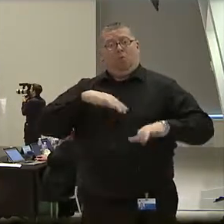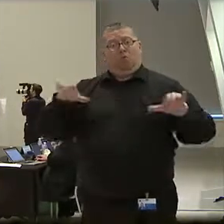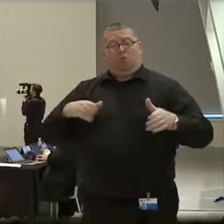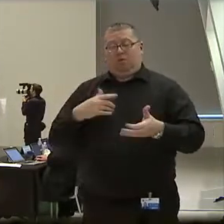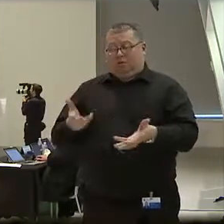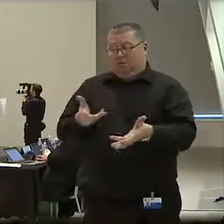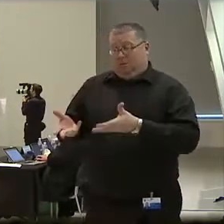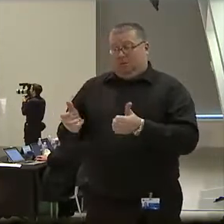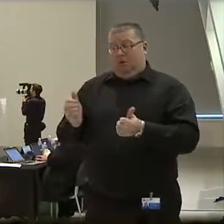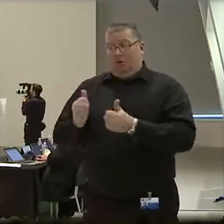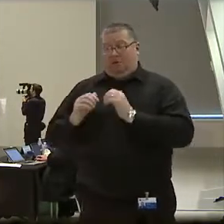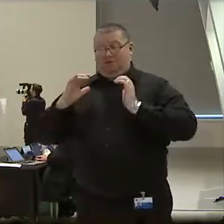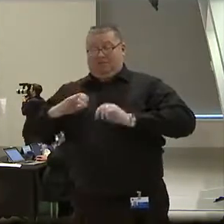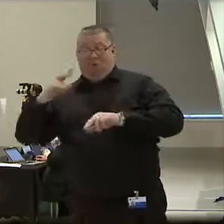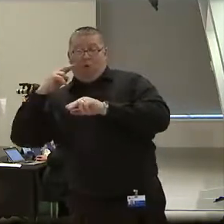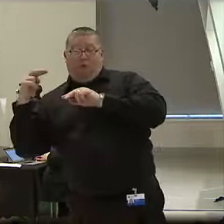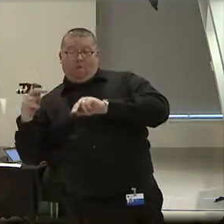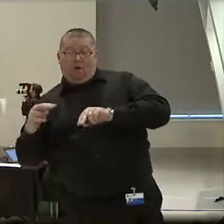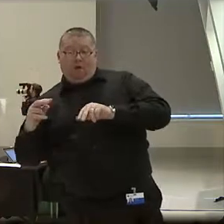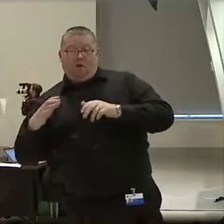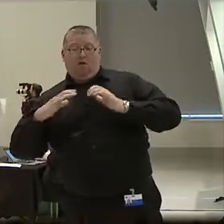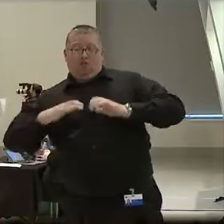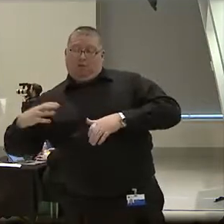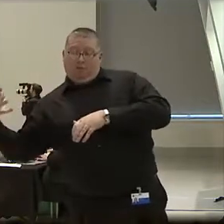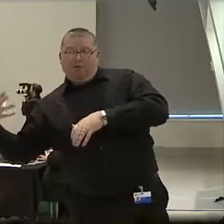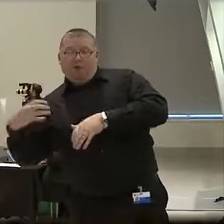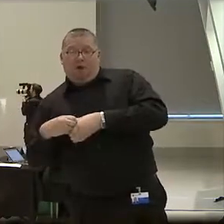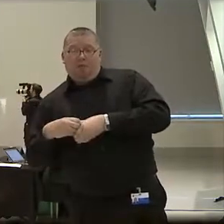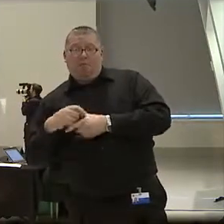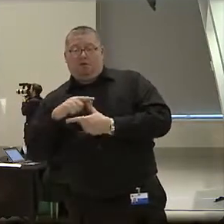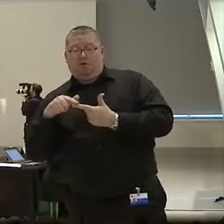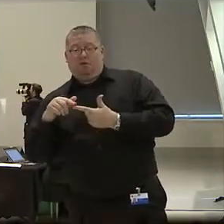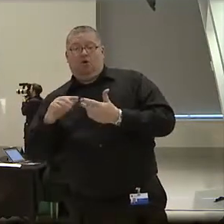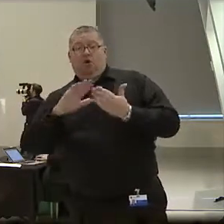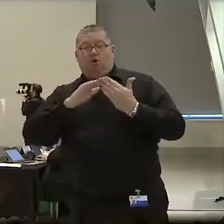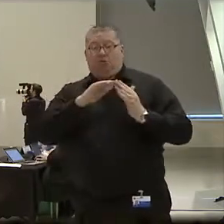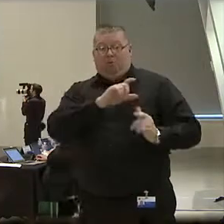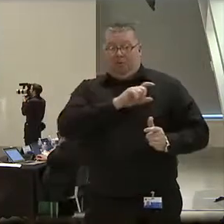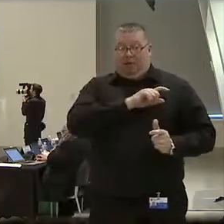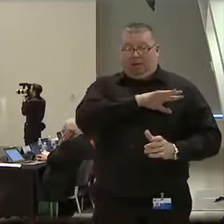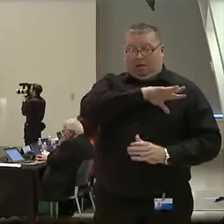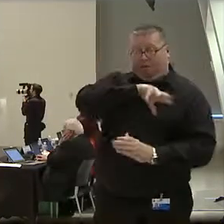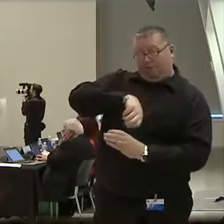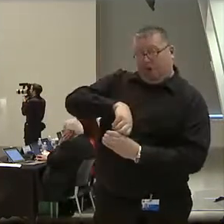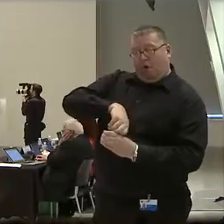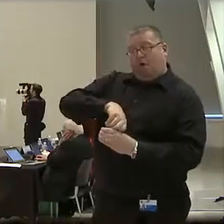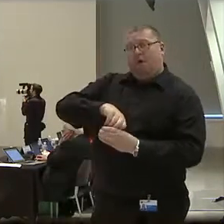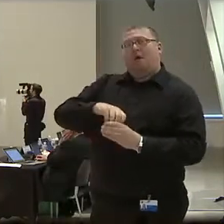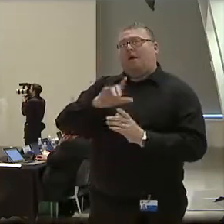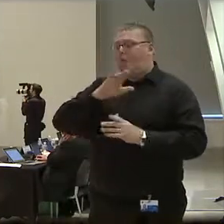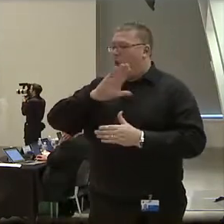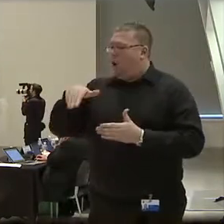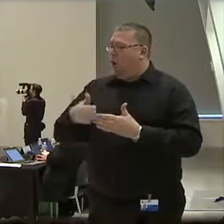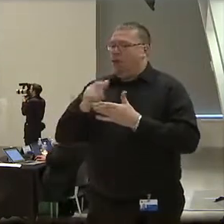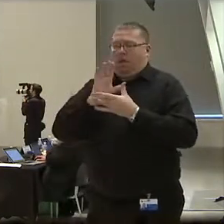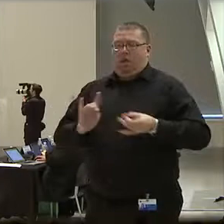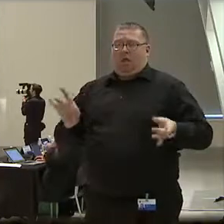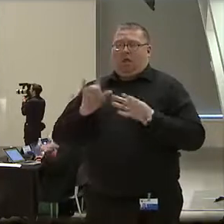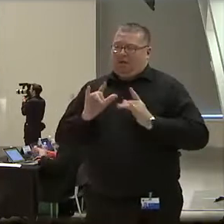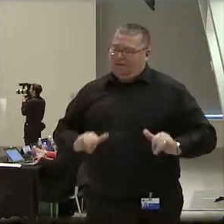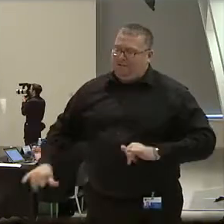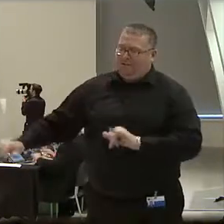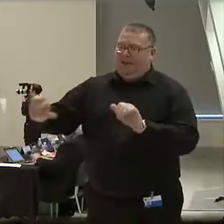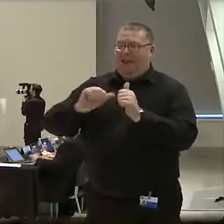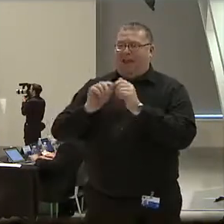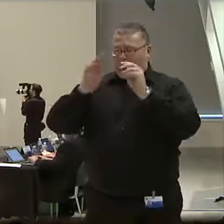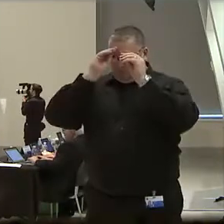civilian oversight and civilian involvement and community policing needs to be part of our mantra, and how do we get that spread